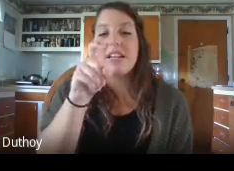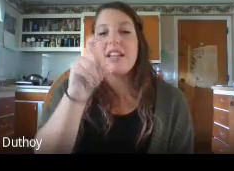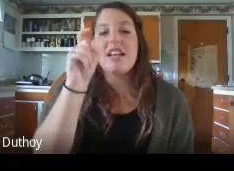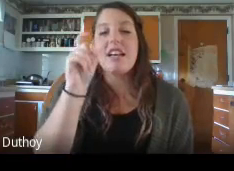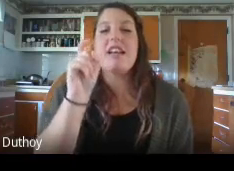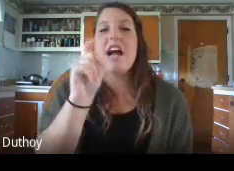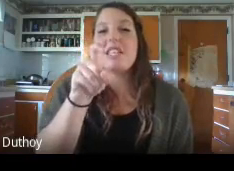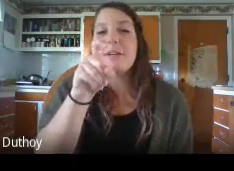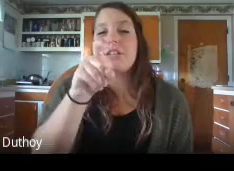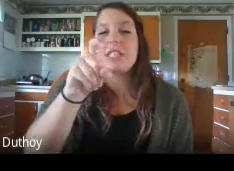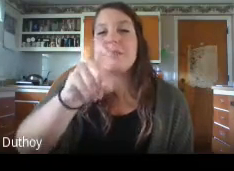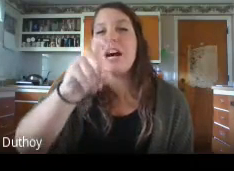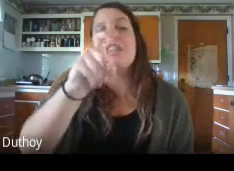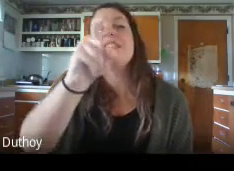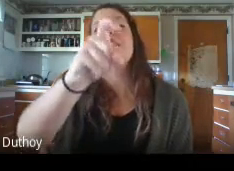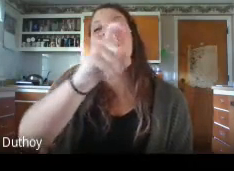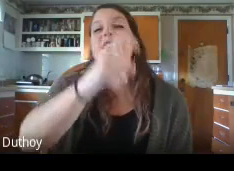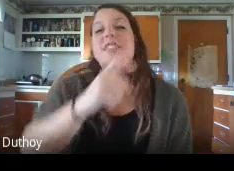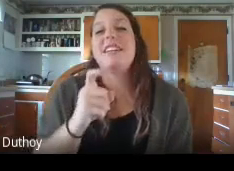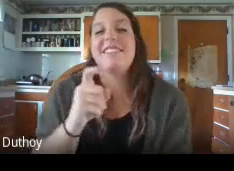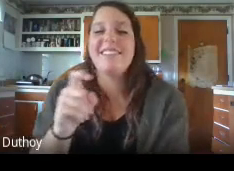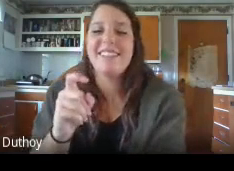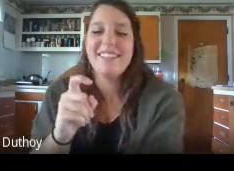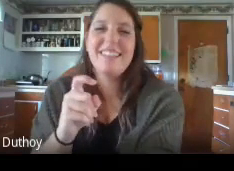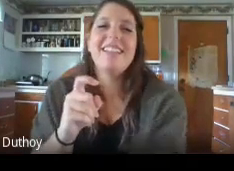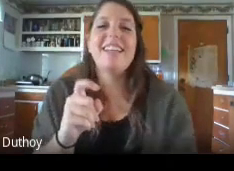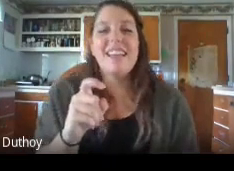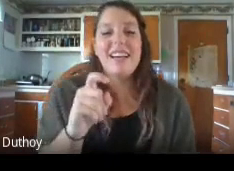hook, and X marks the spot.